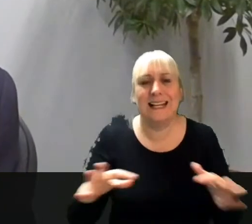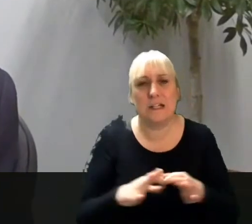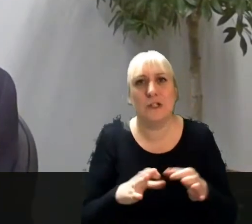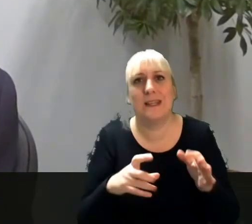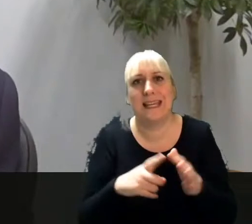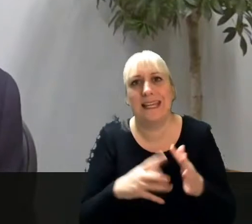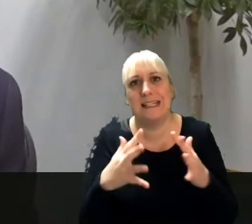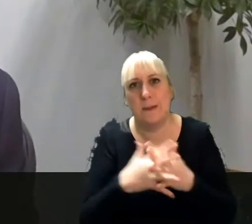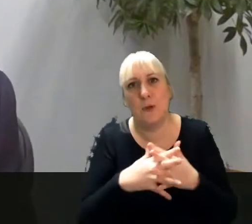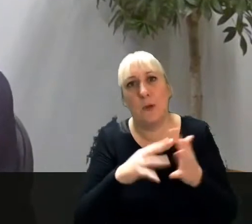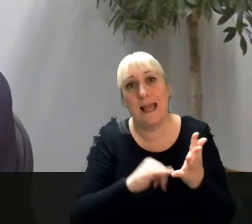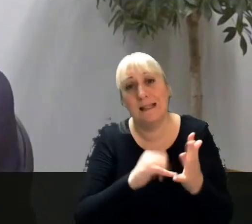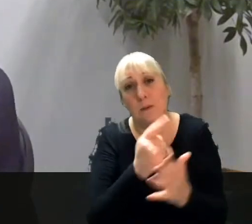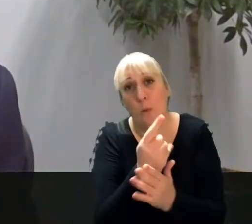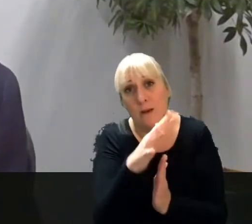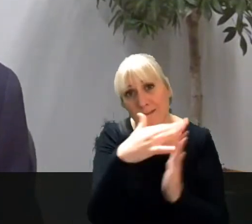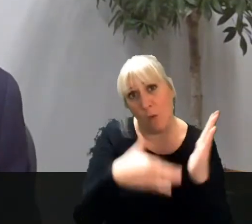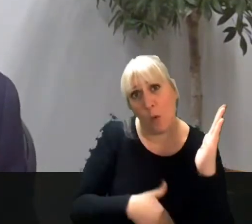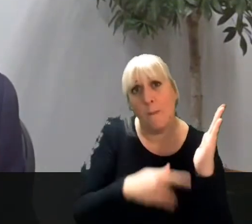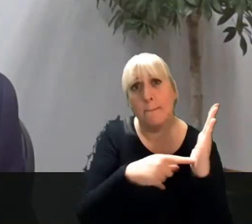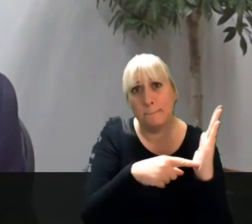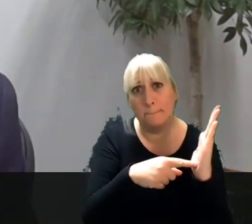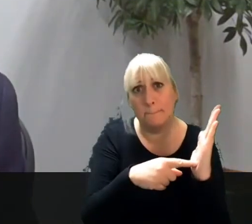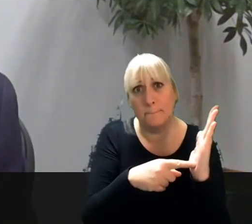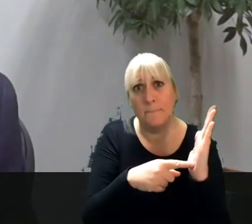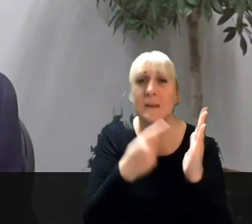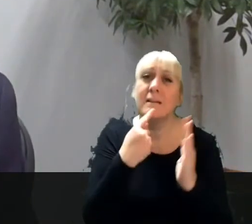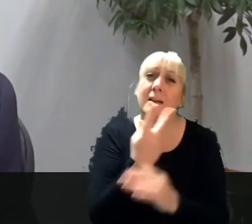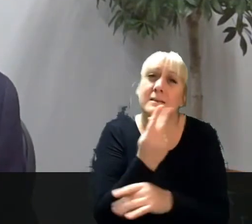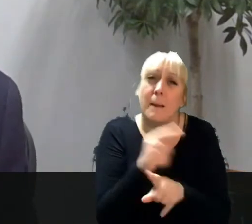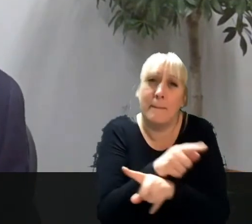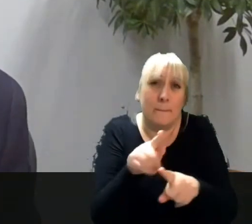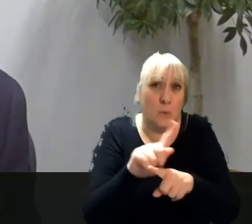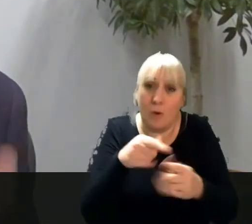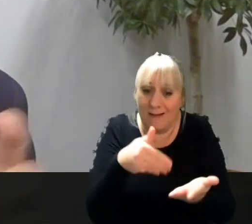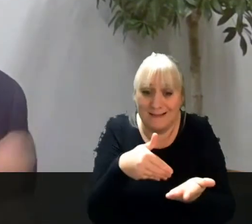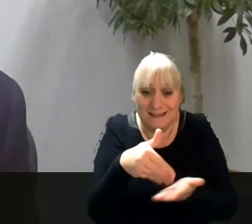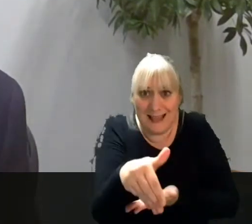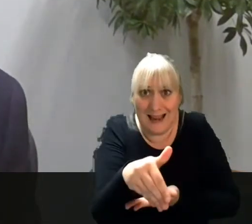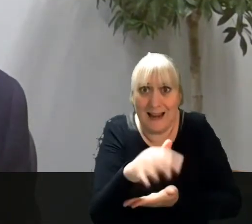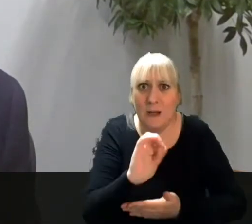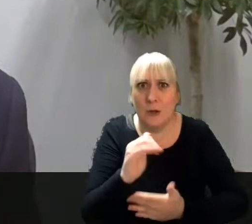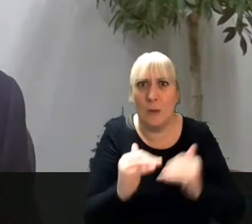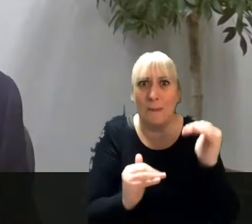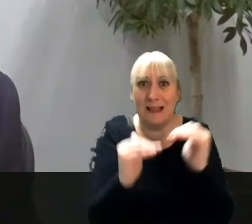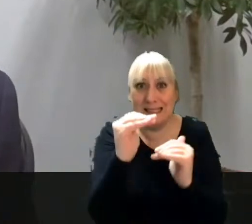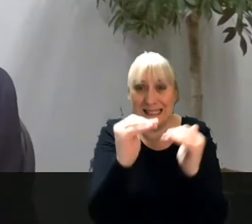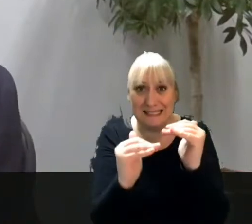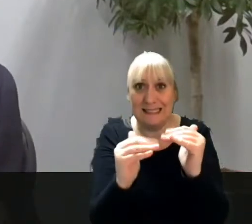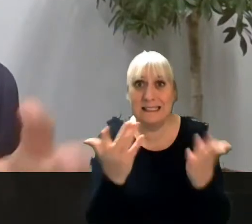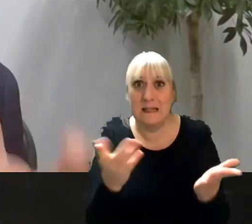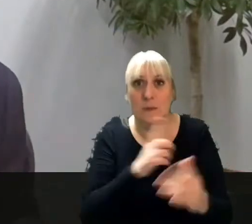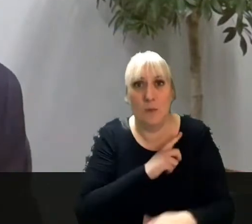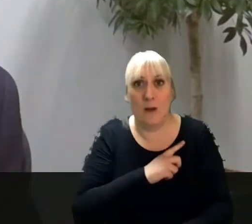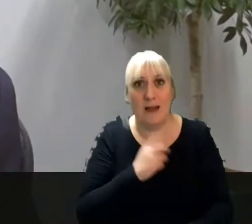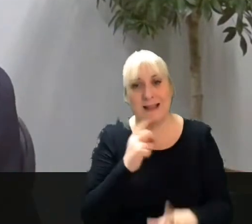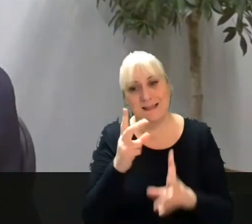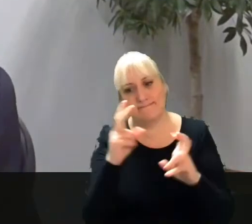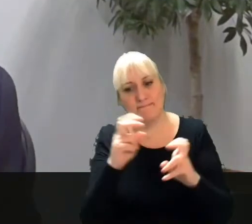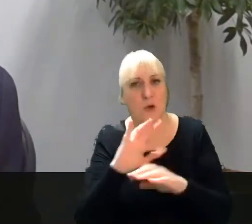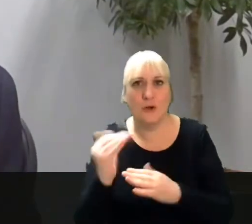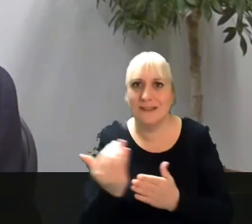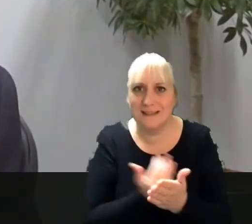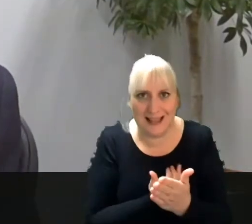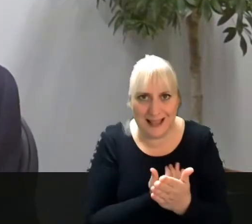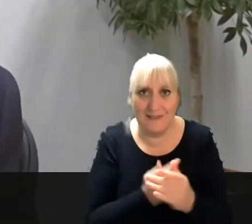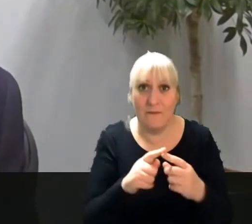because I know many of you can't sell your buildings because it's not deemed, inverted commas, safe. You're having to pay for the waking